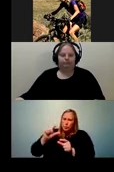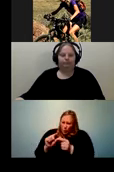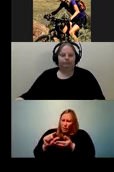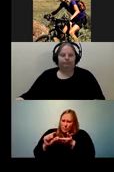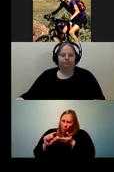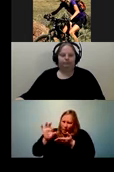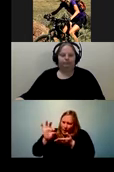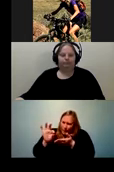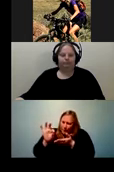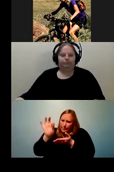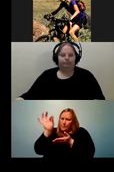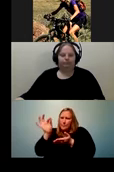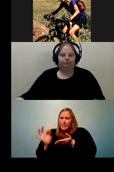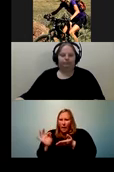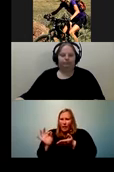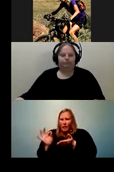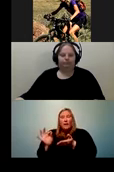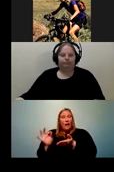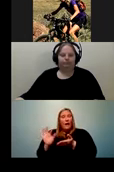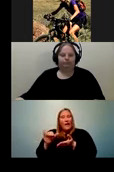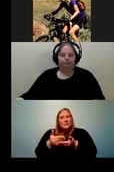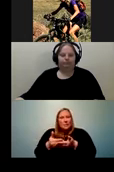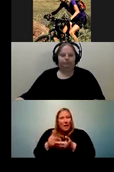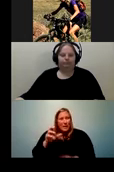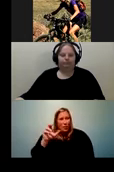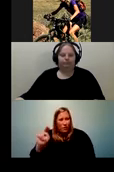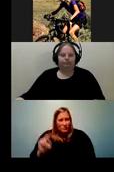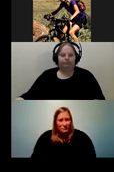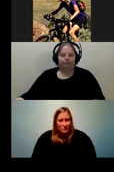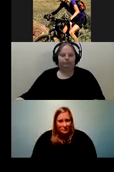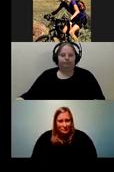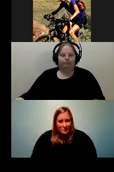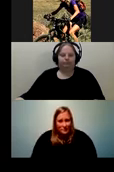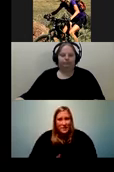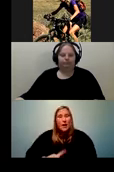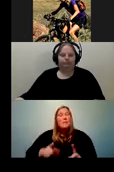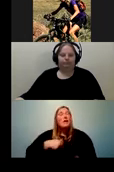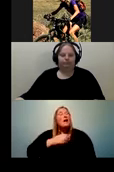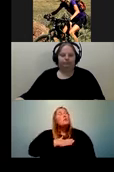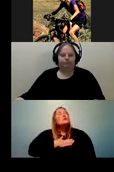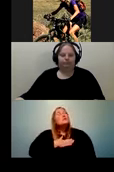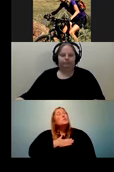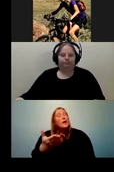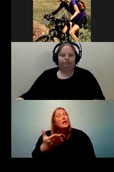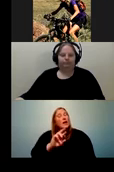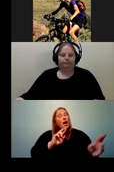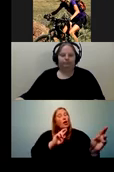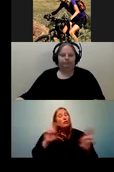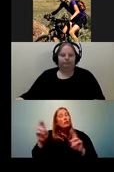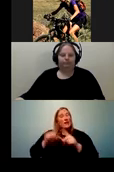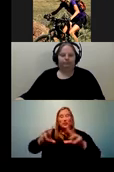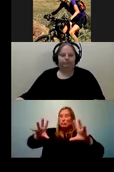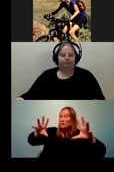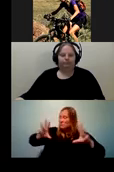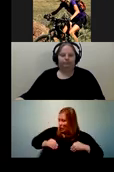corn. But I was willing and ready to completely embrace the thought that